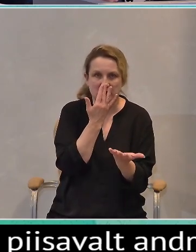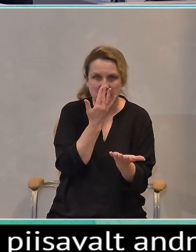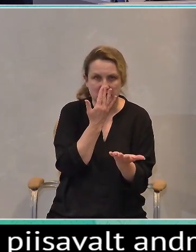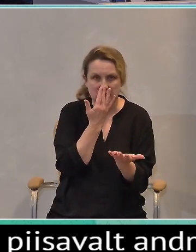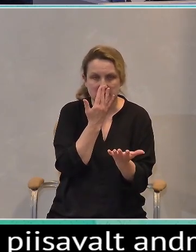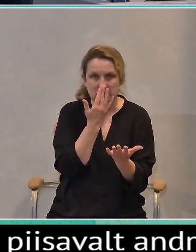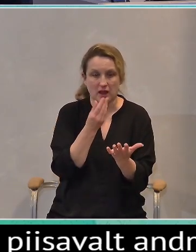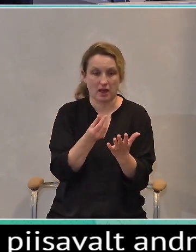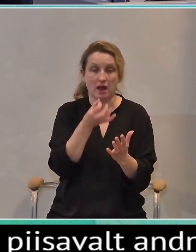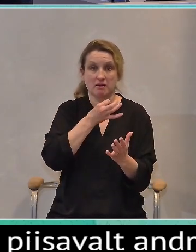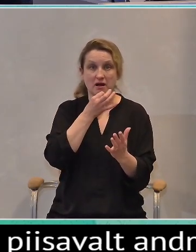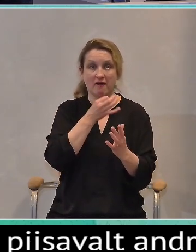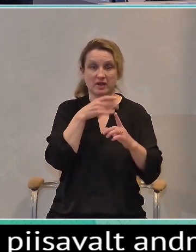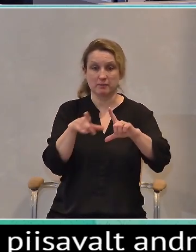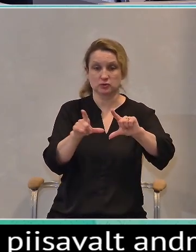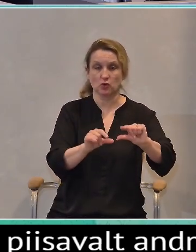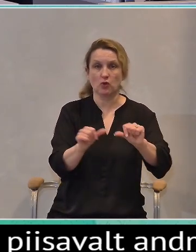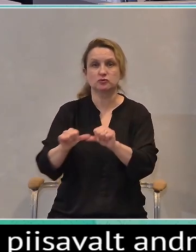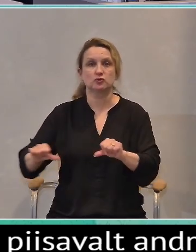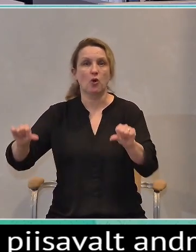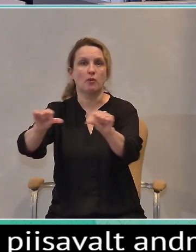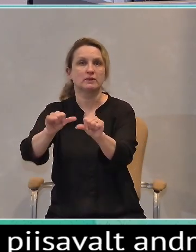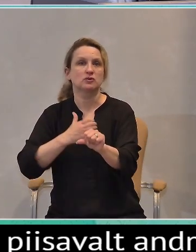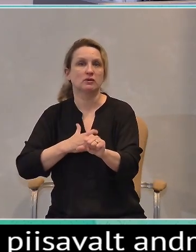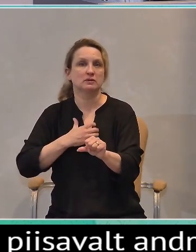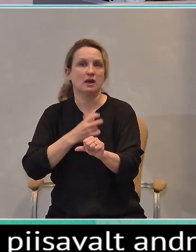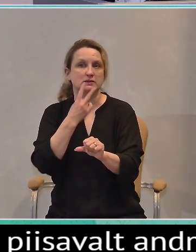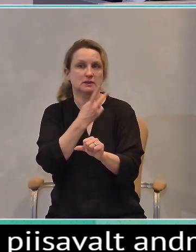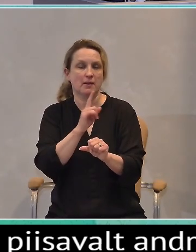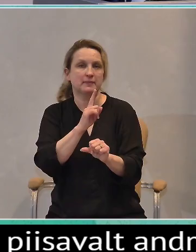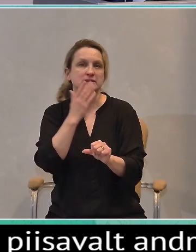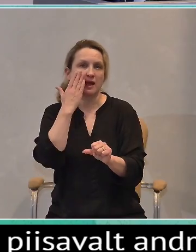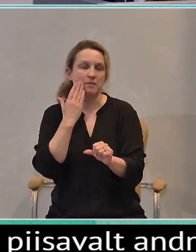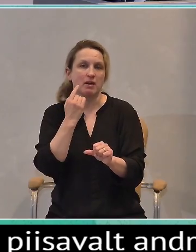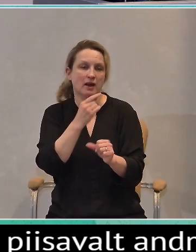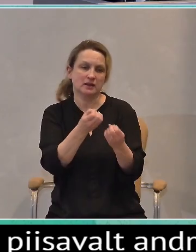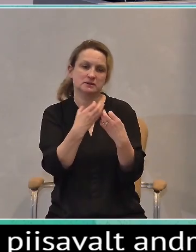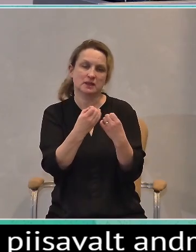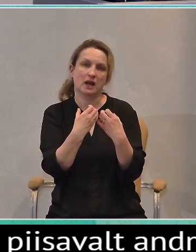life, but the number is abstract. For the